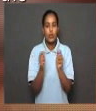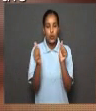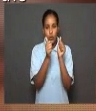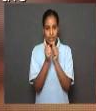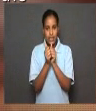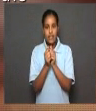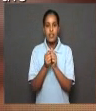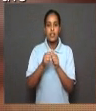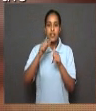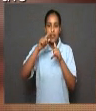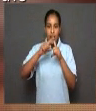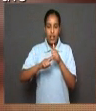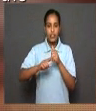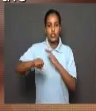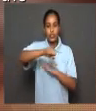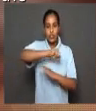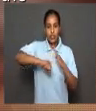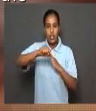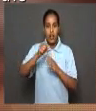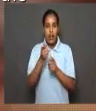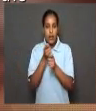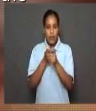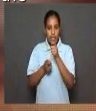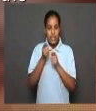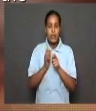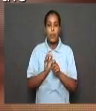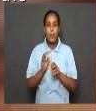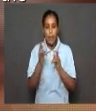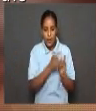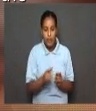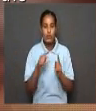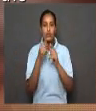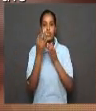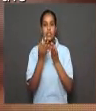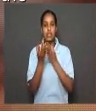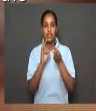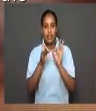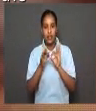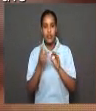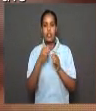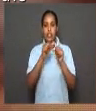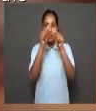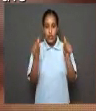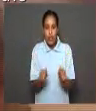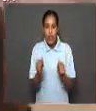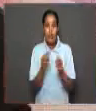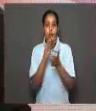valence shell electron pair repulsion method to describe the shape of